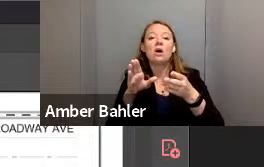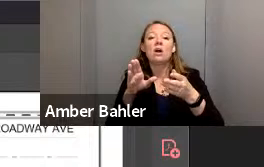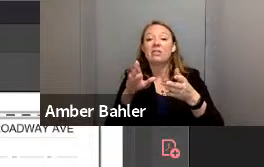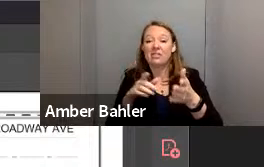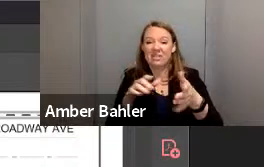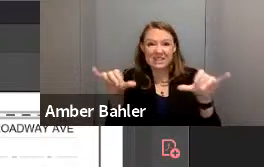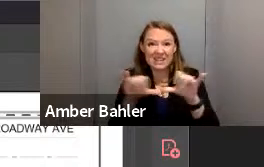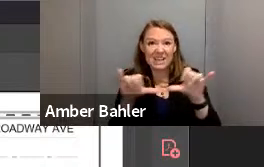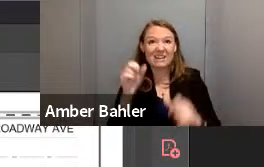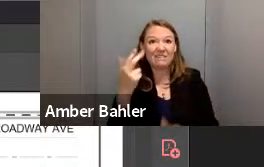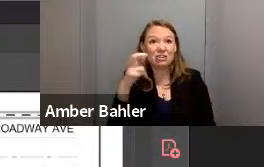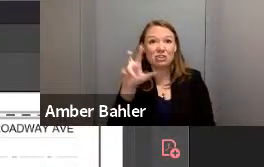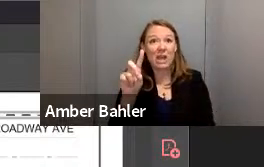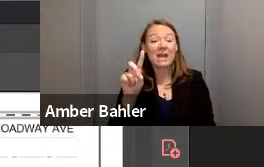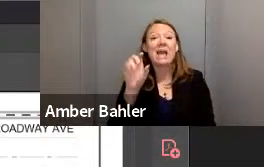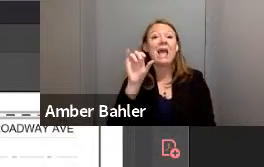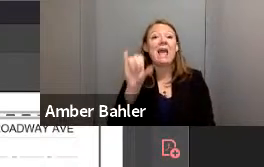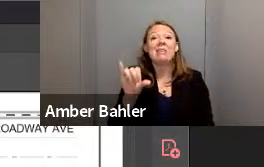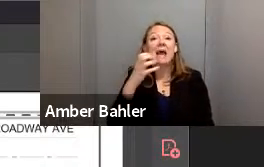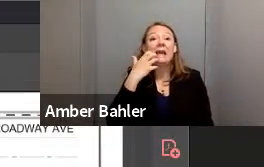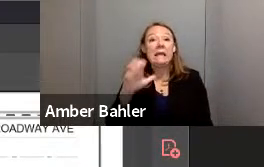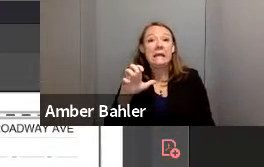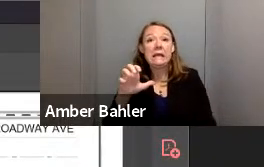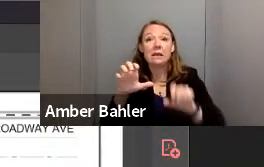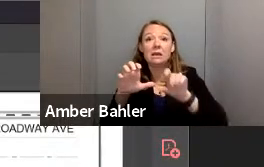very reliable.